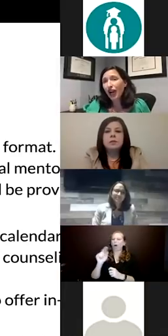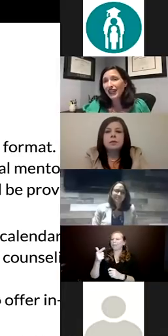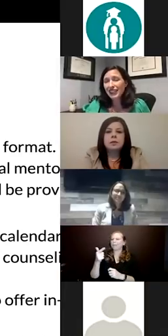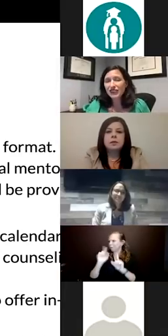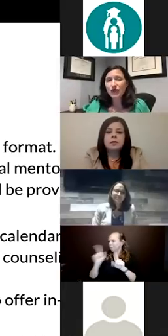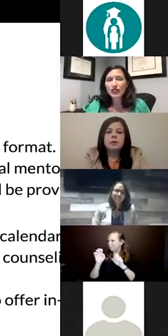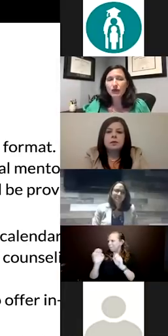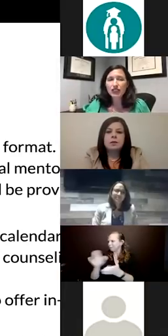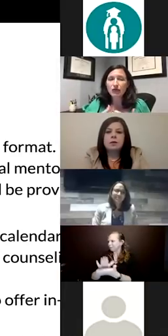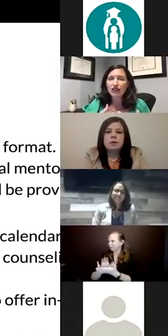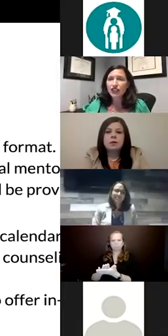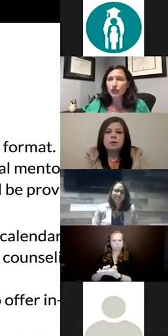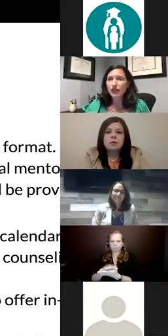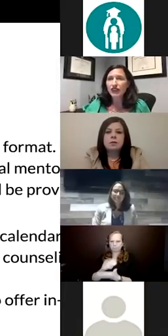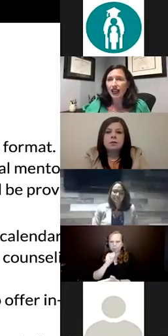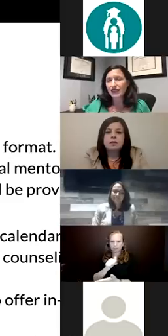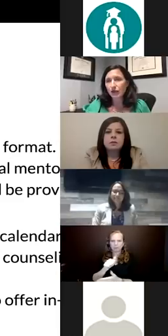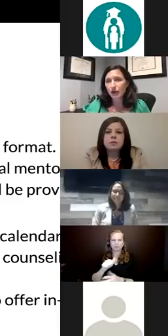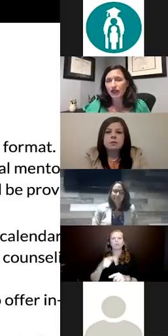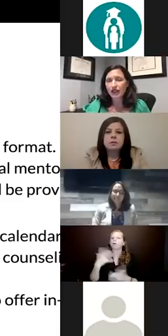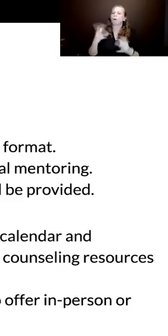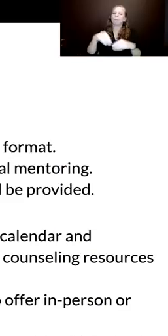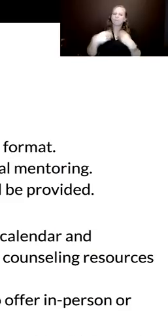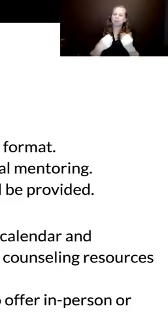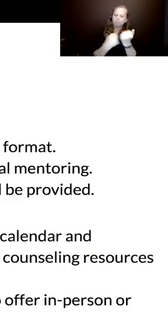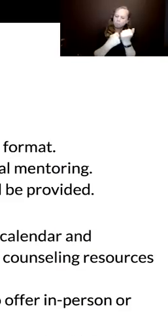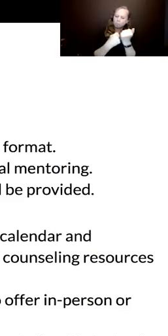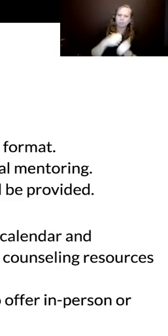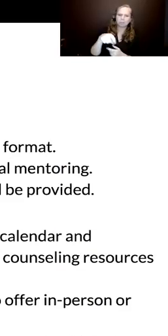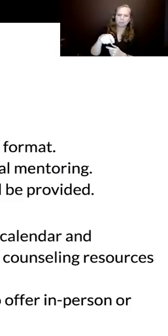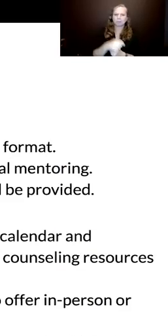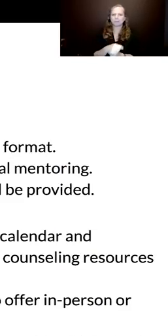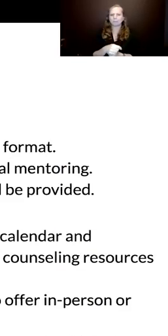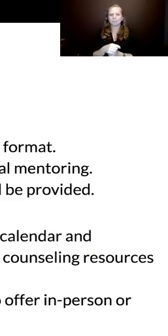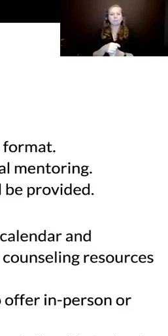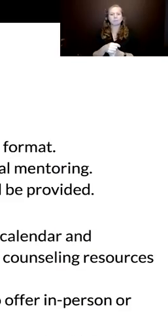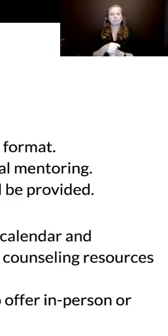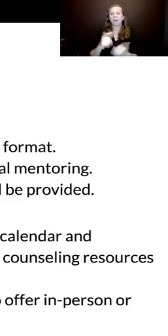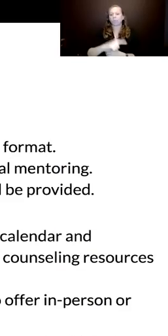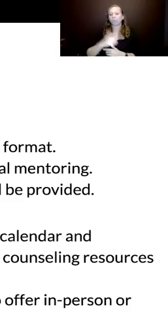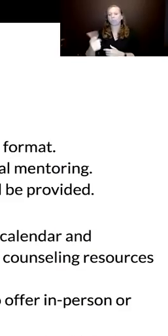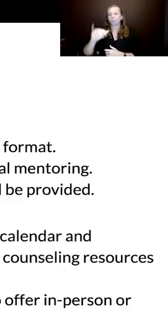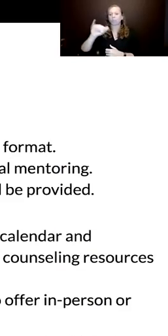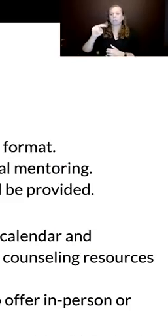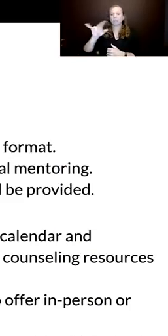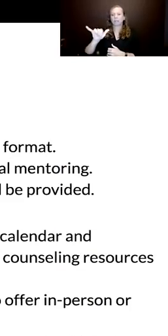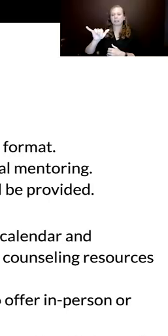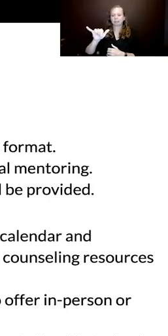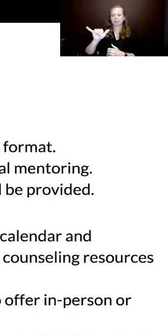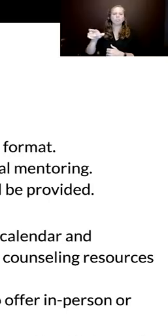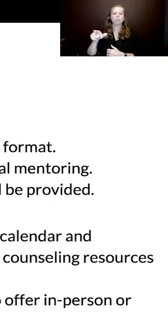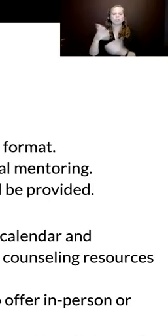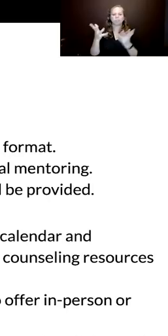and we're not. And so really wanting to provide you with that support that's needed. I'm now going to pass it over to Jenny, who will moderate our